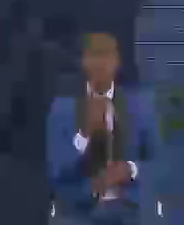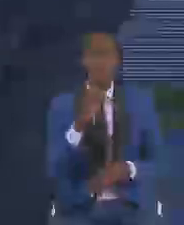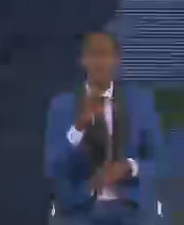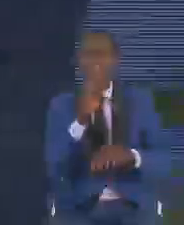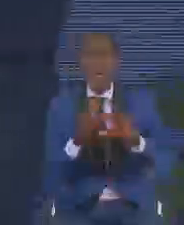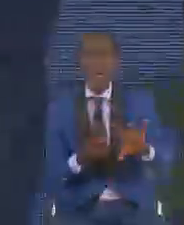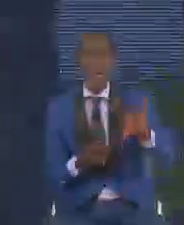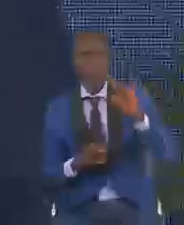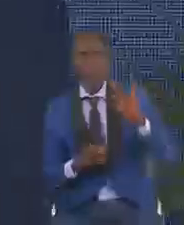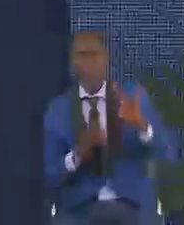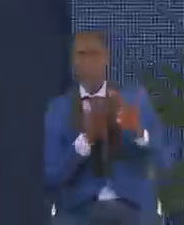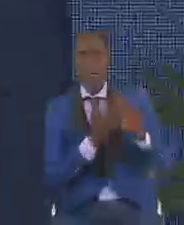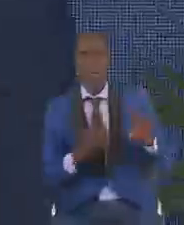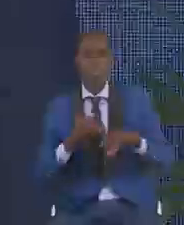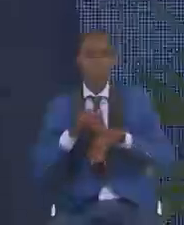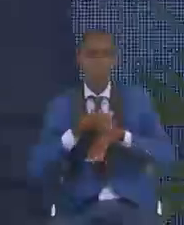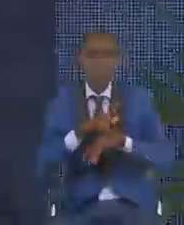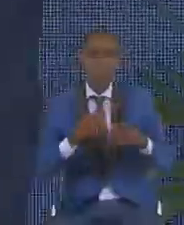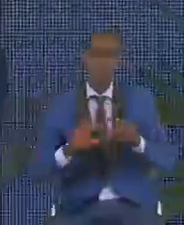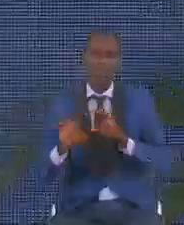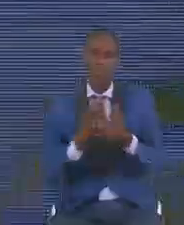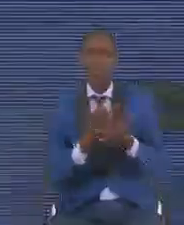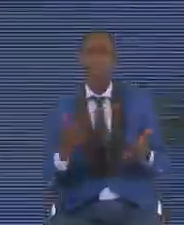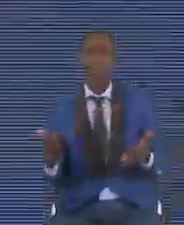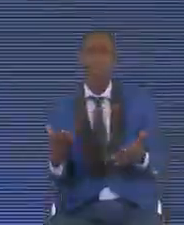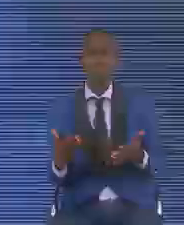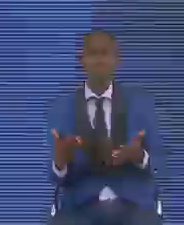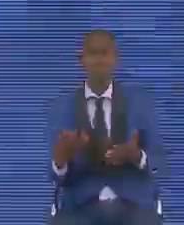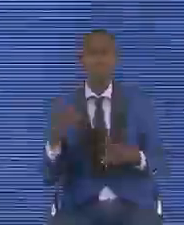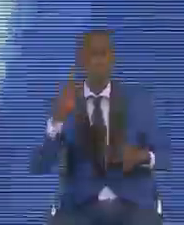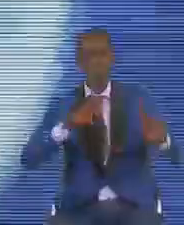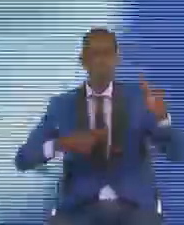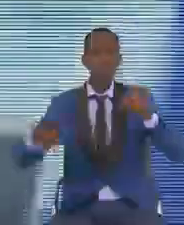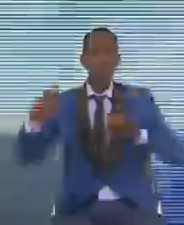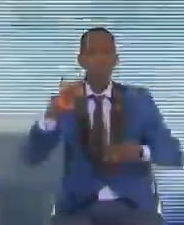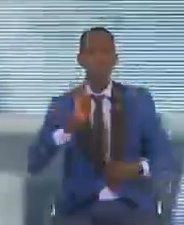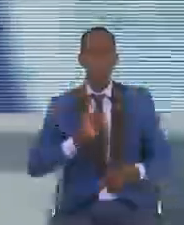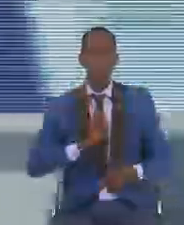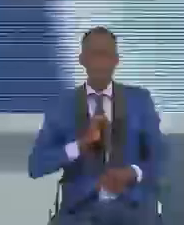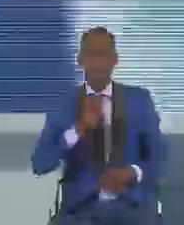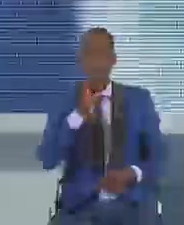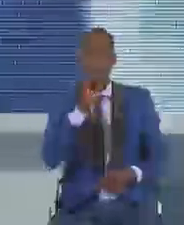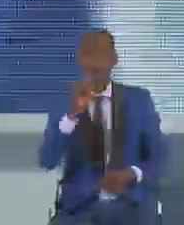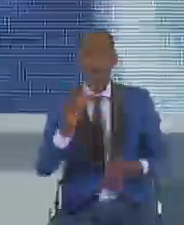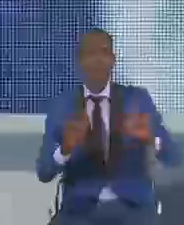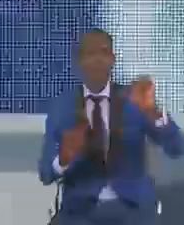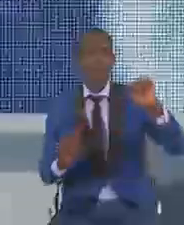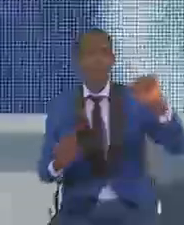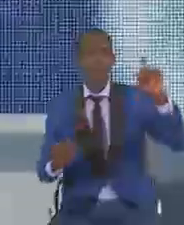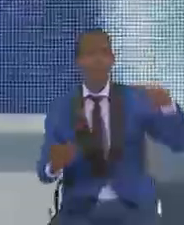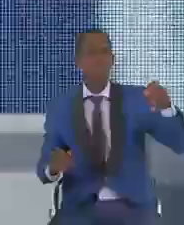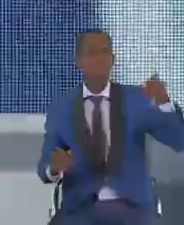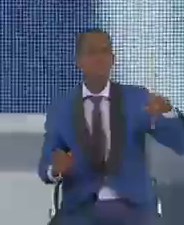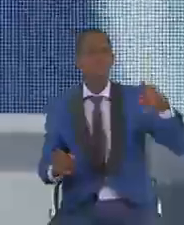and assigned to do something. Say, I am appointed. I pray that